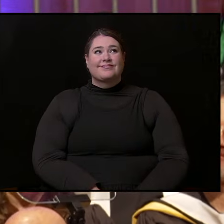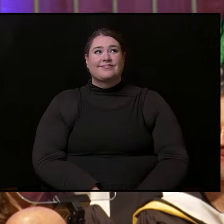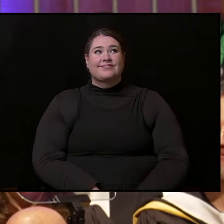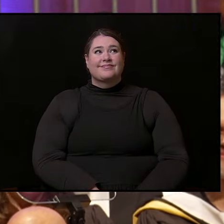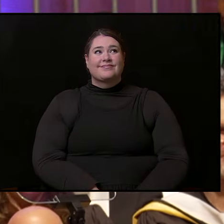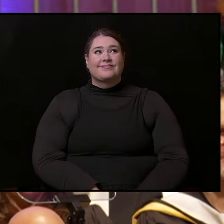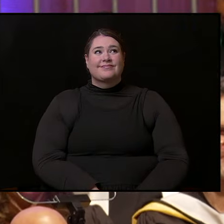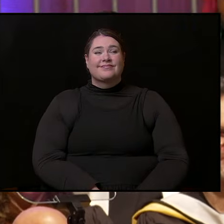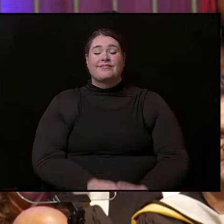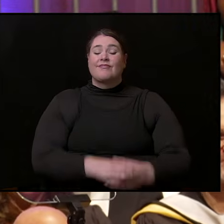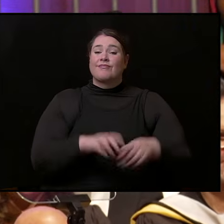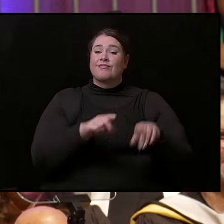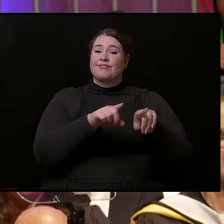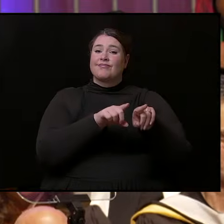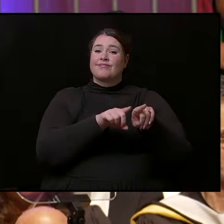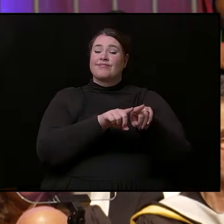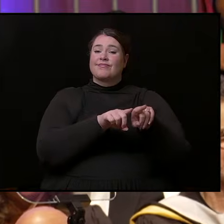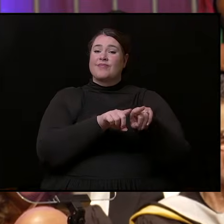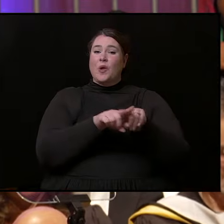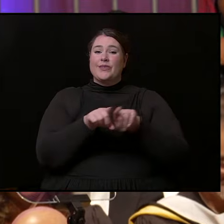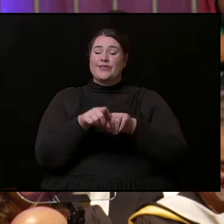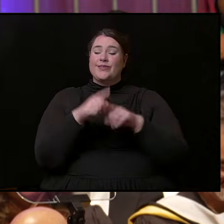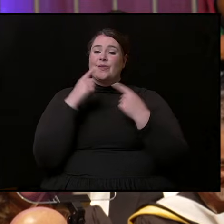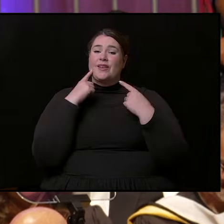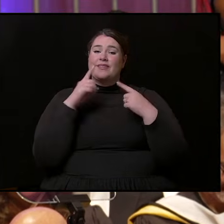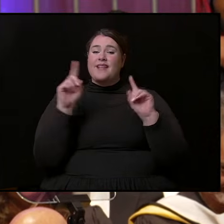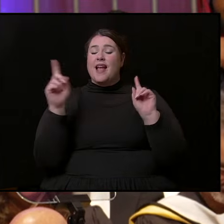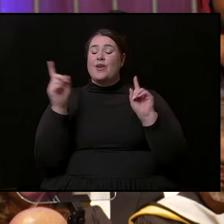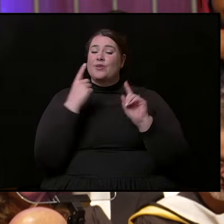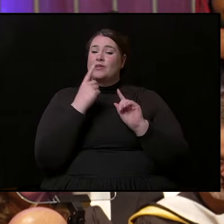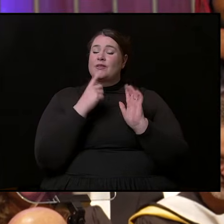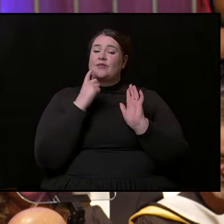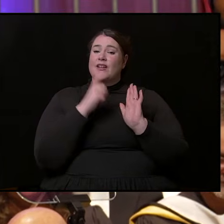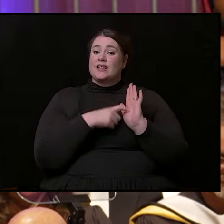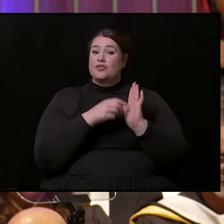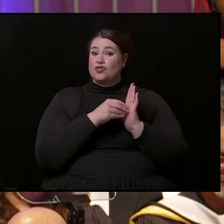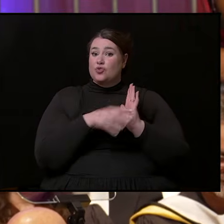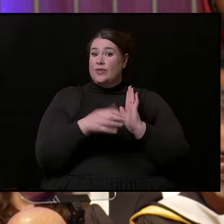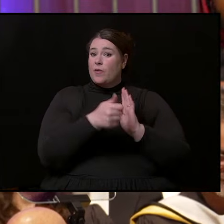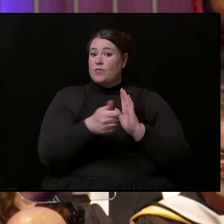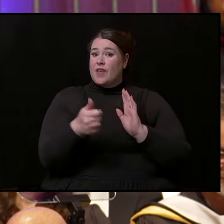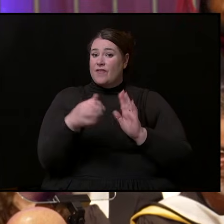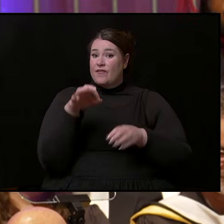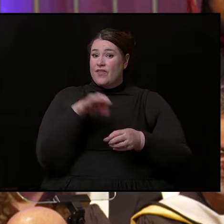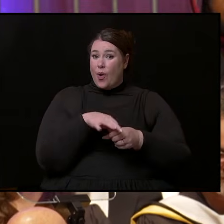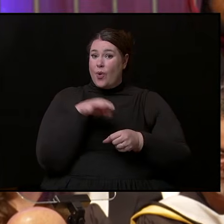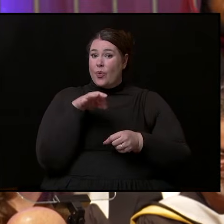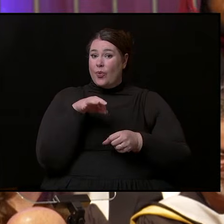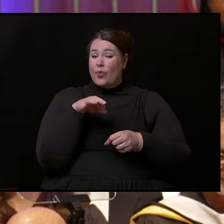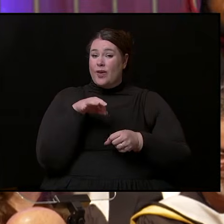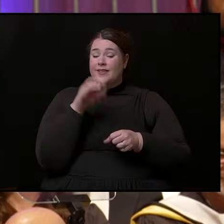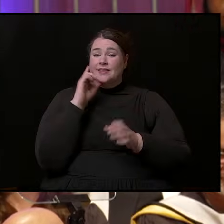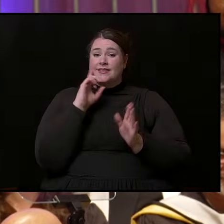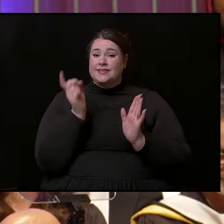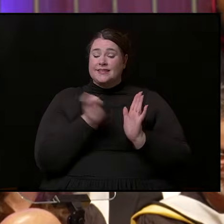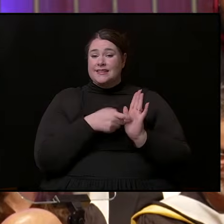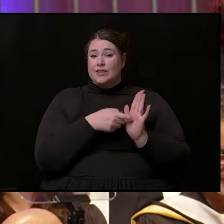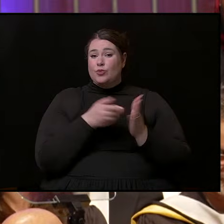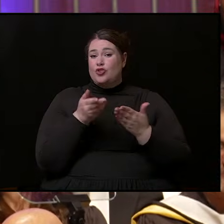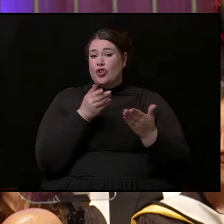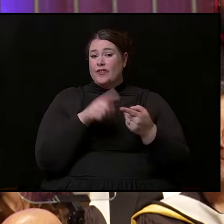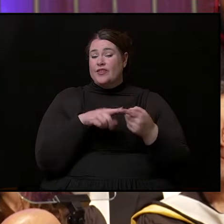I also get to announce another distinction that the students themselves have voted for. This is the Distinguished Service to Students Award.